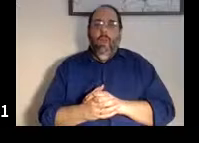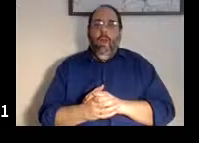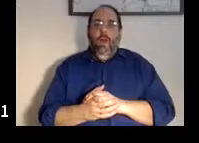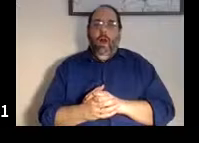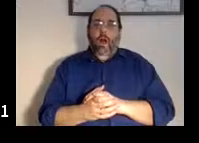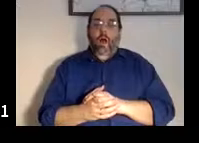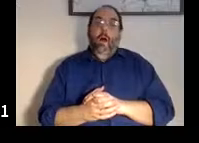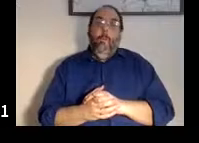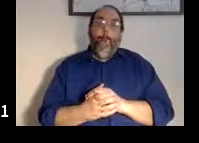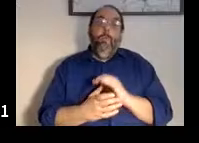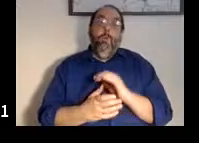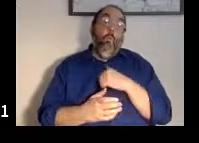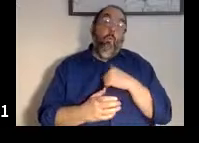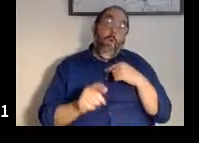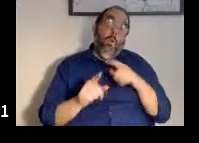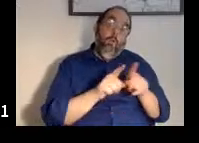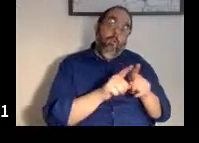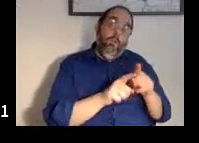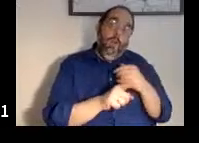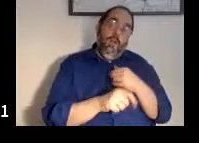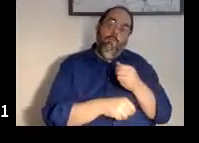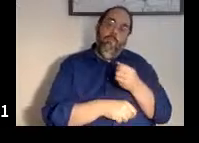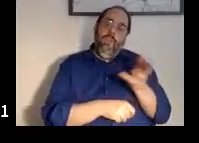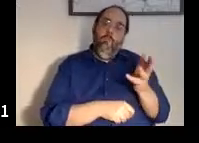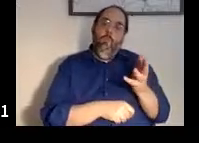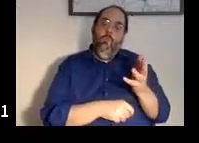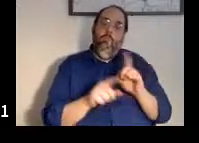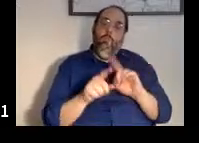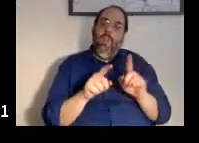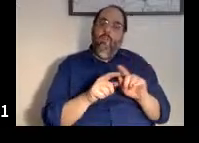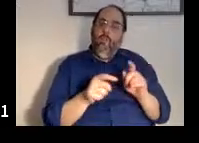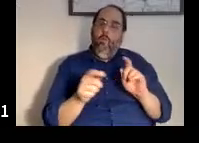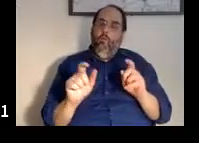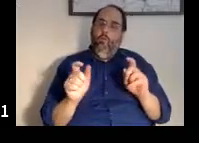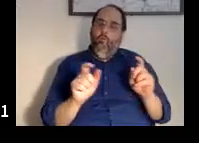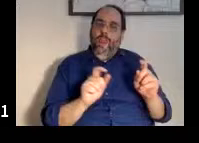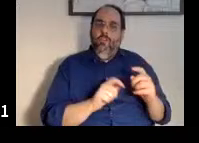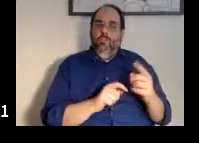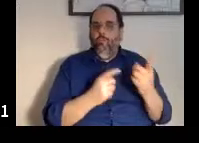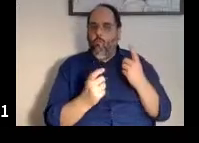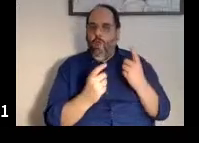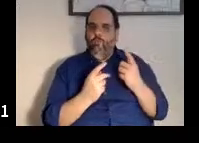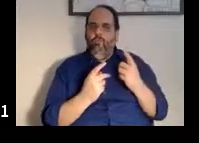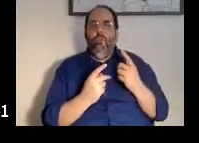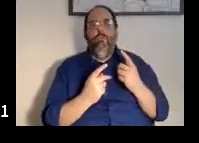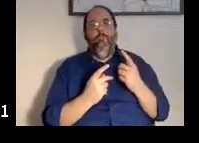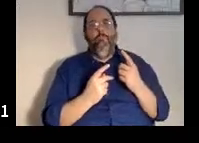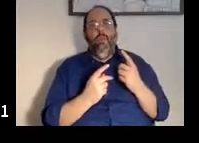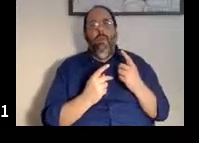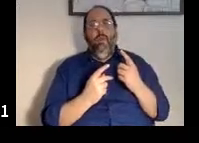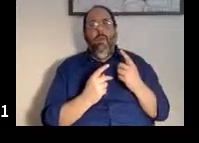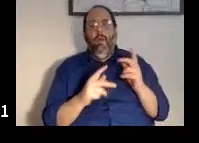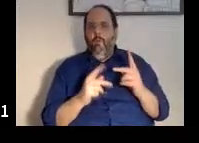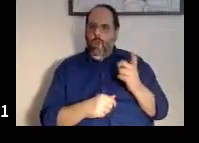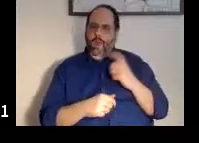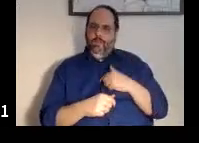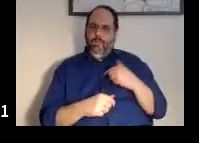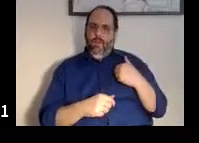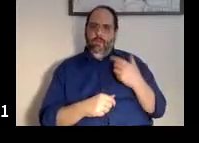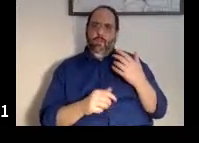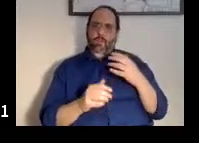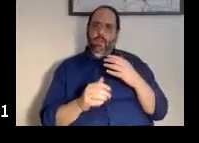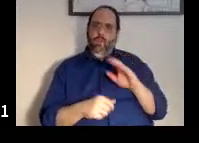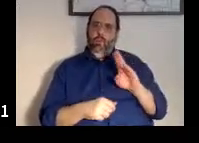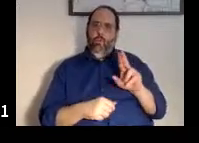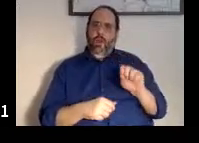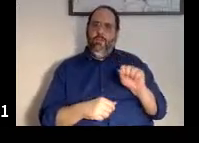And so we also have several different alteration questions in the Access